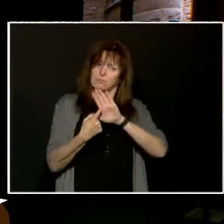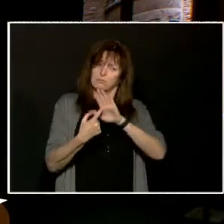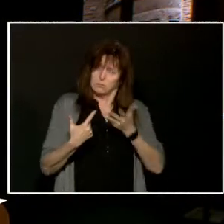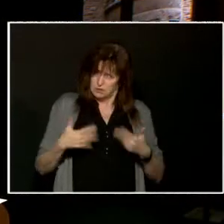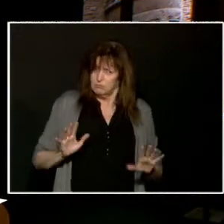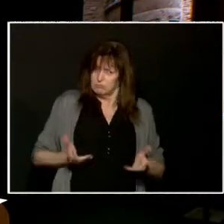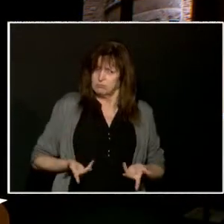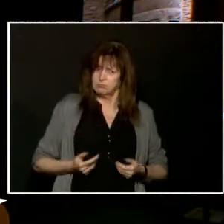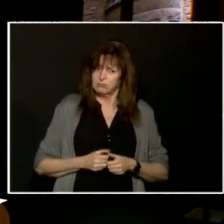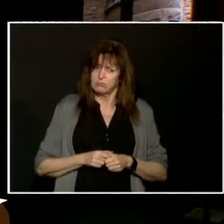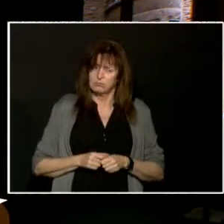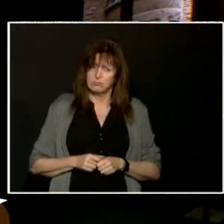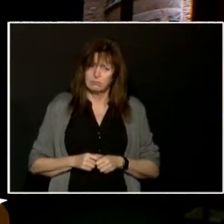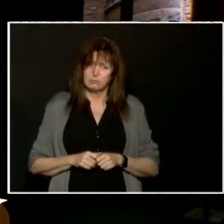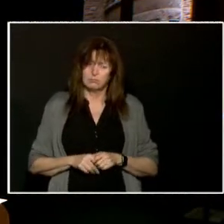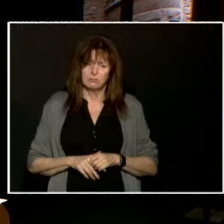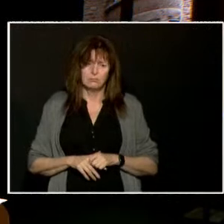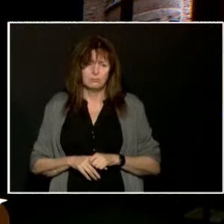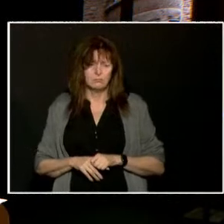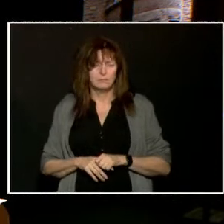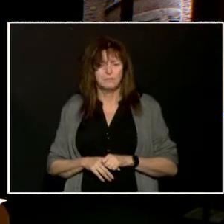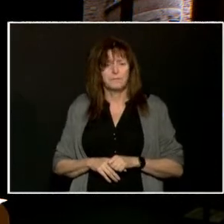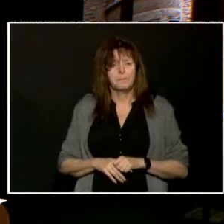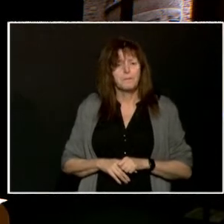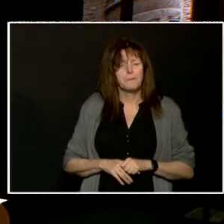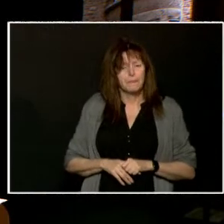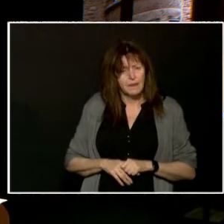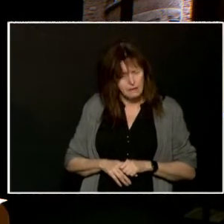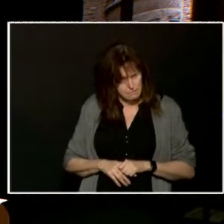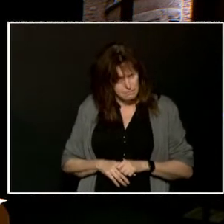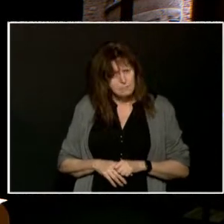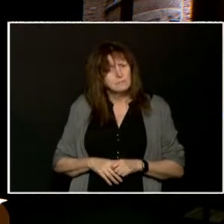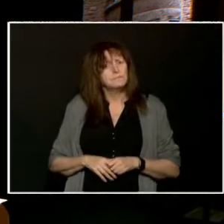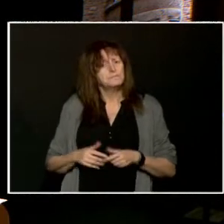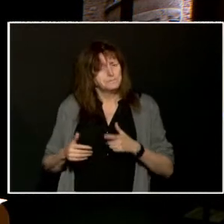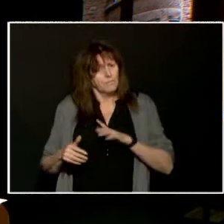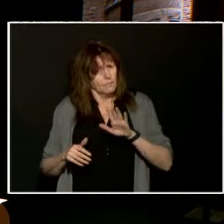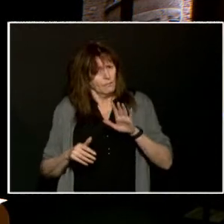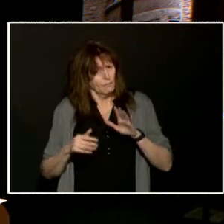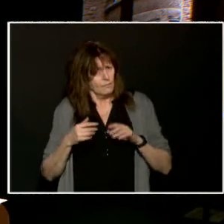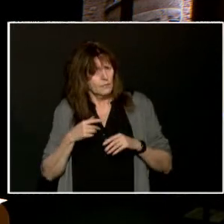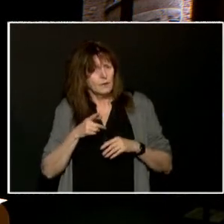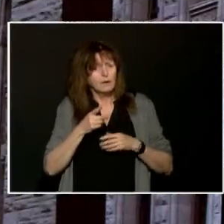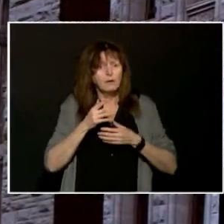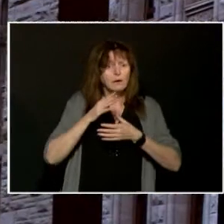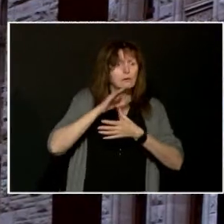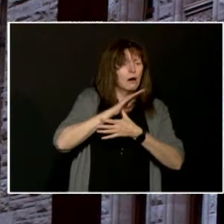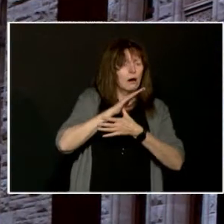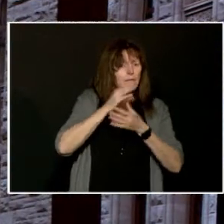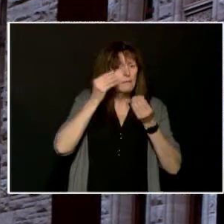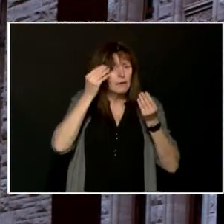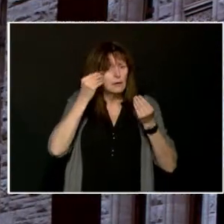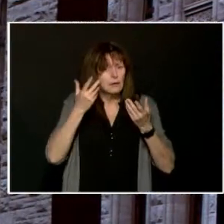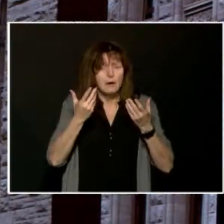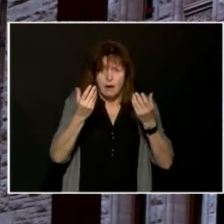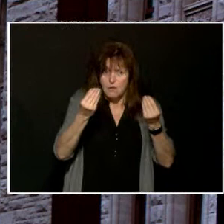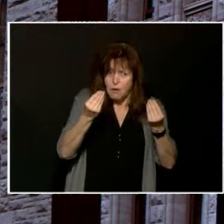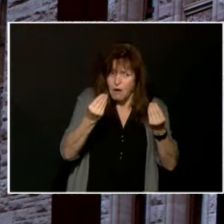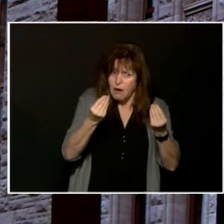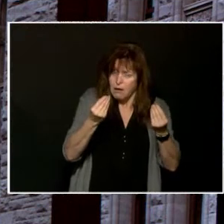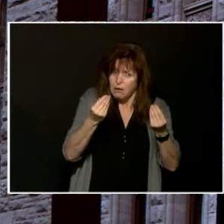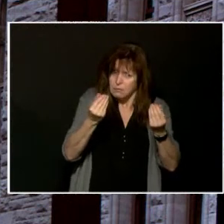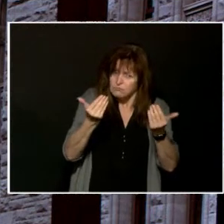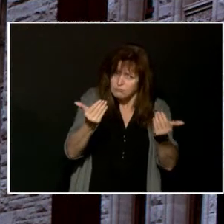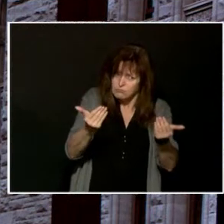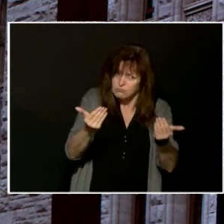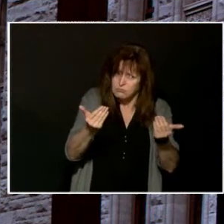And I would add that what I think the main message here is that while outdoors, we're saying do it. But people say, well, if we're doing an outdoor event,